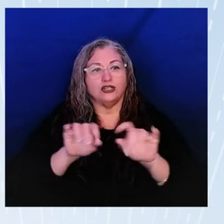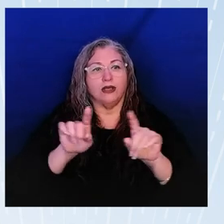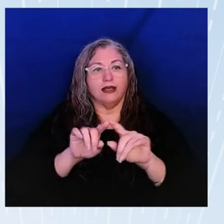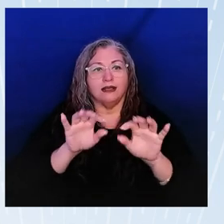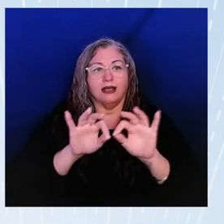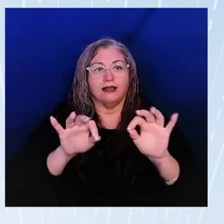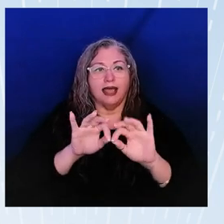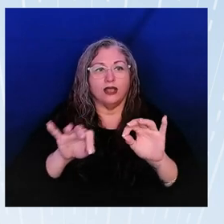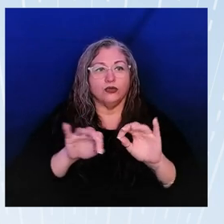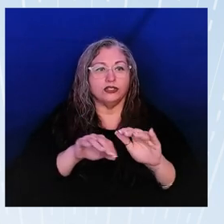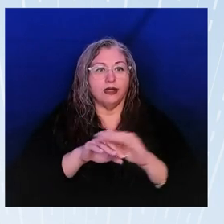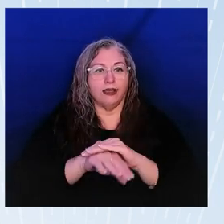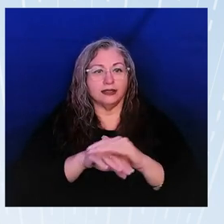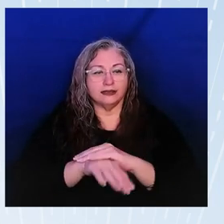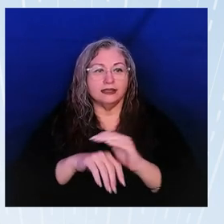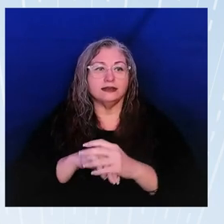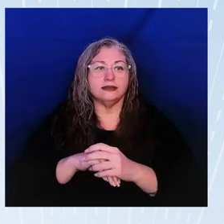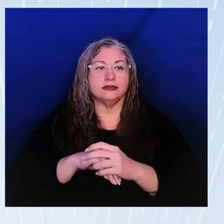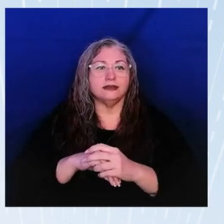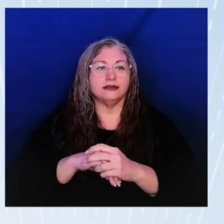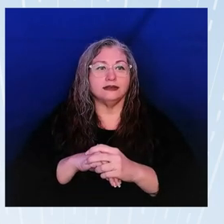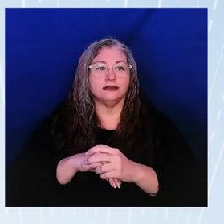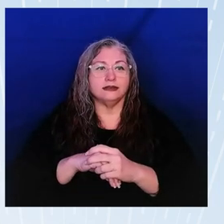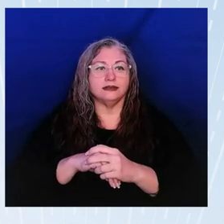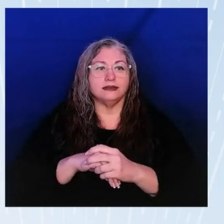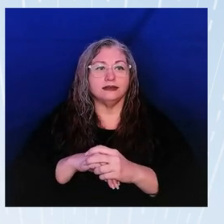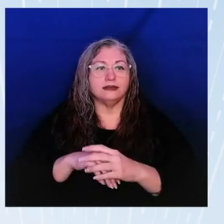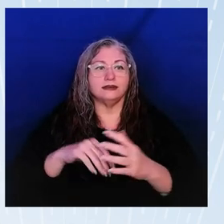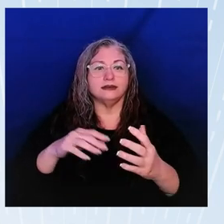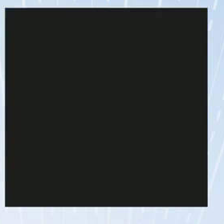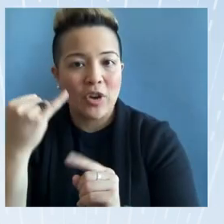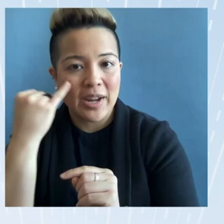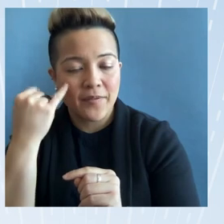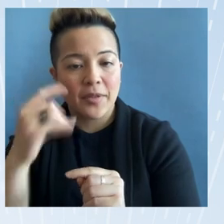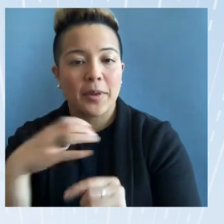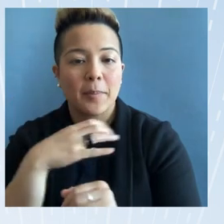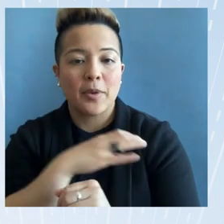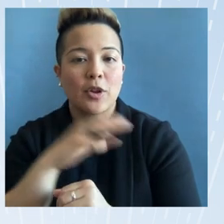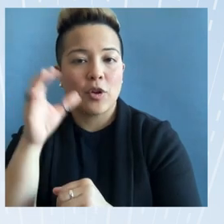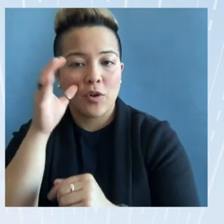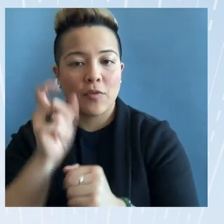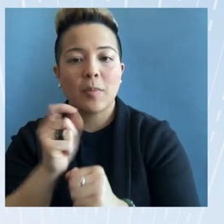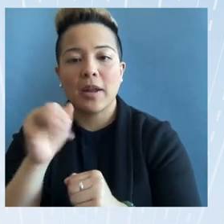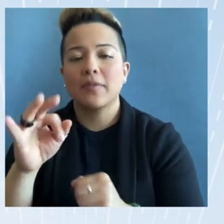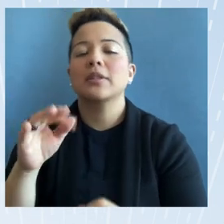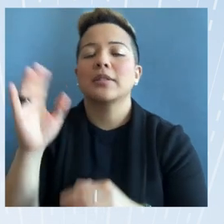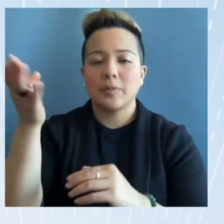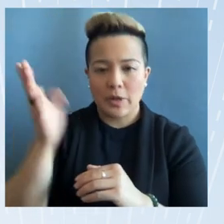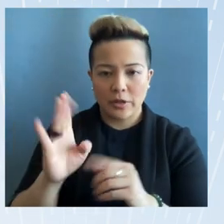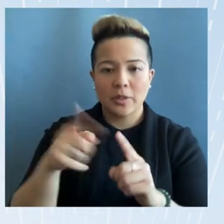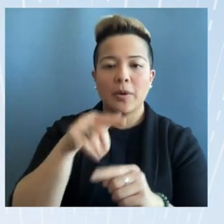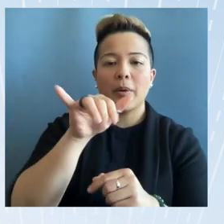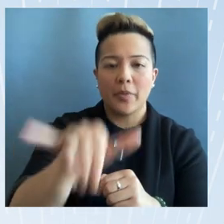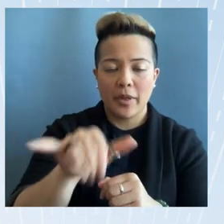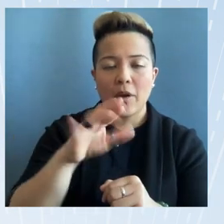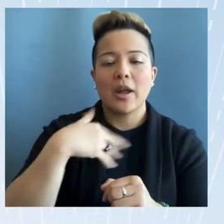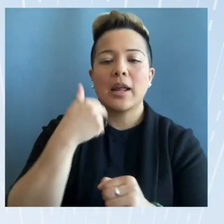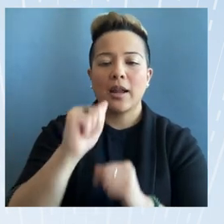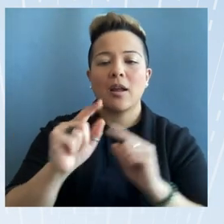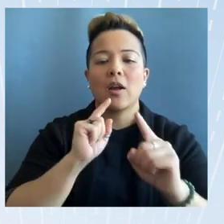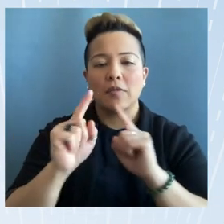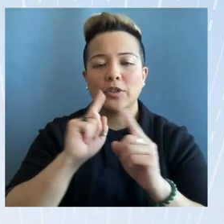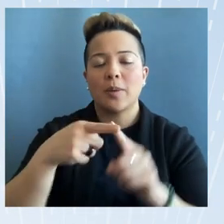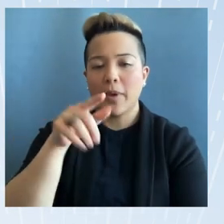so just wondering if the committee heard from any of the speakers about that or had any conversation about